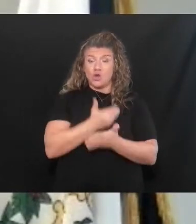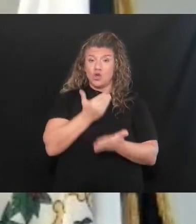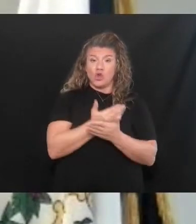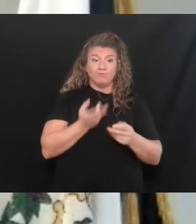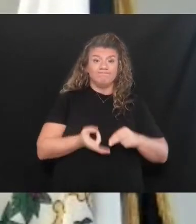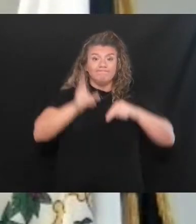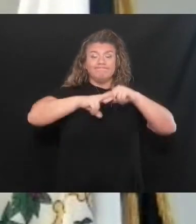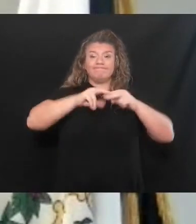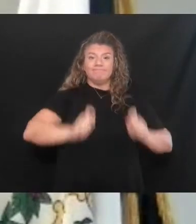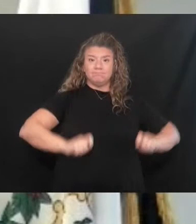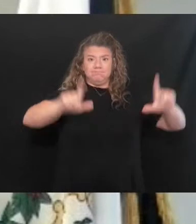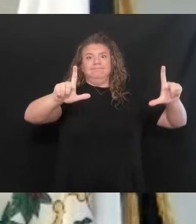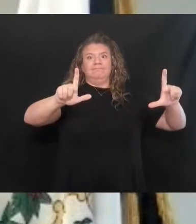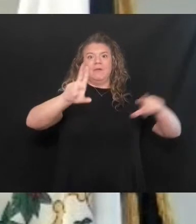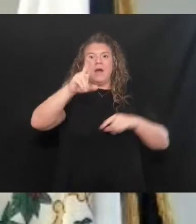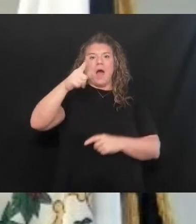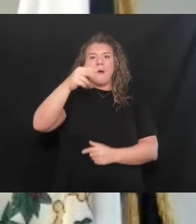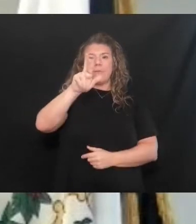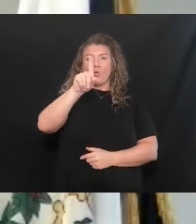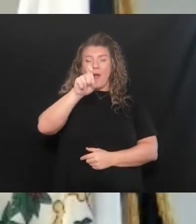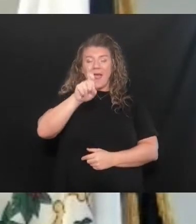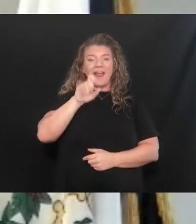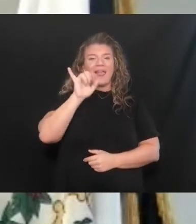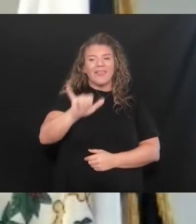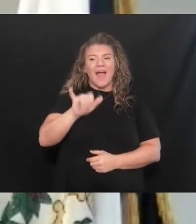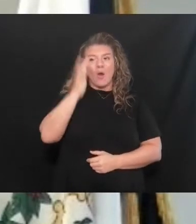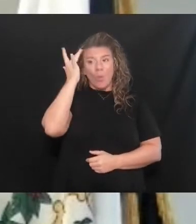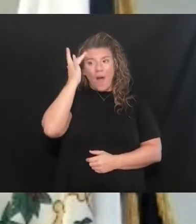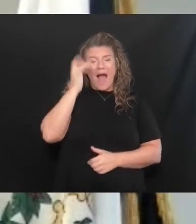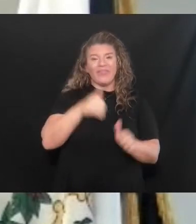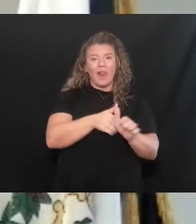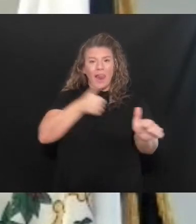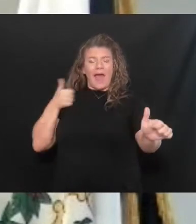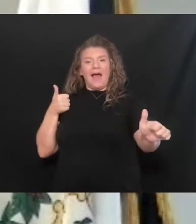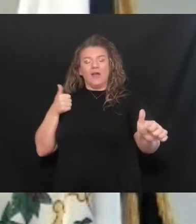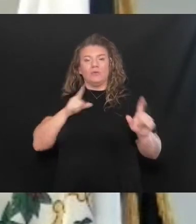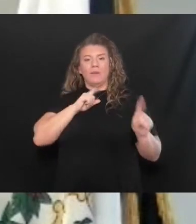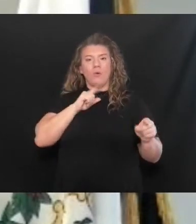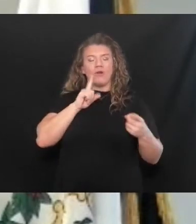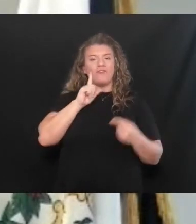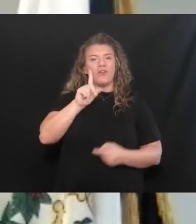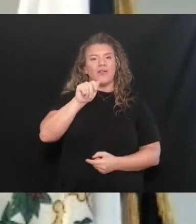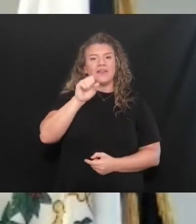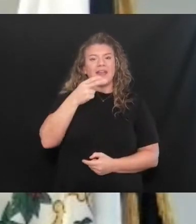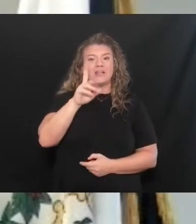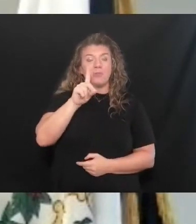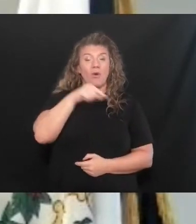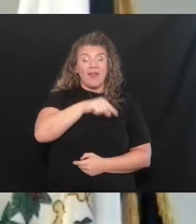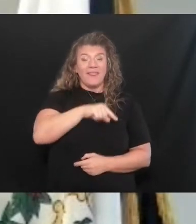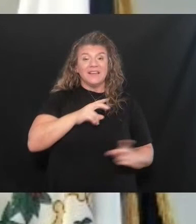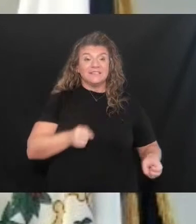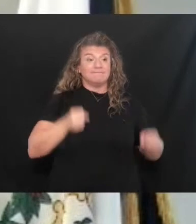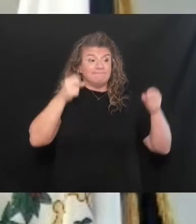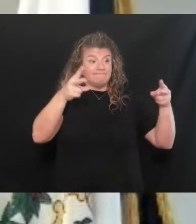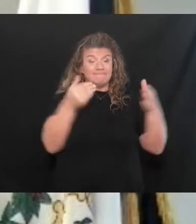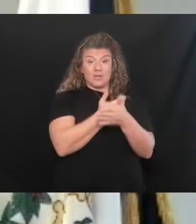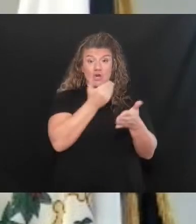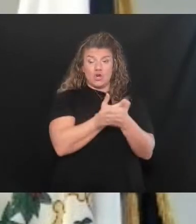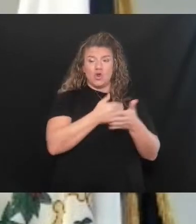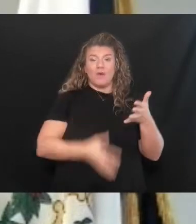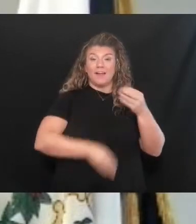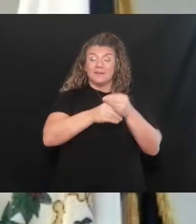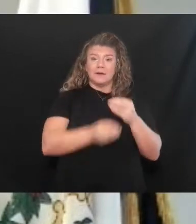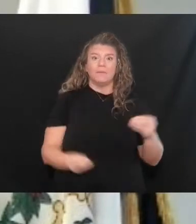week that's caused a lag in cases being reported to the dashboard. This update has created some additional problems that